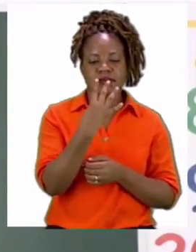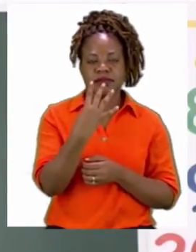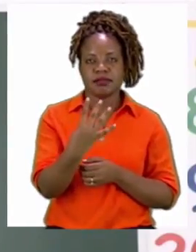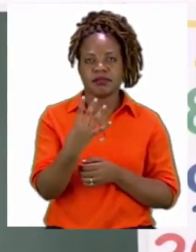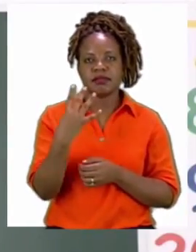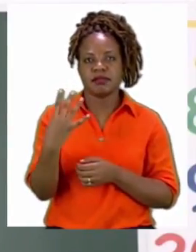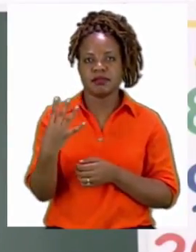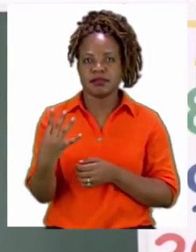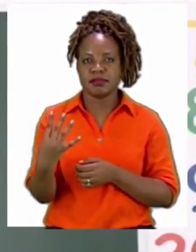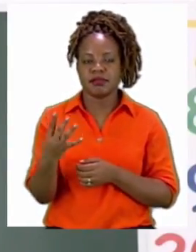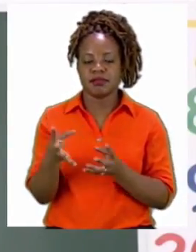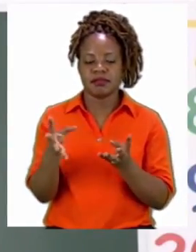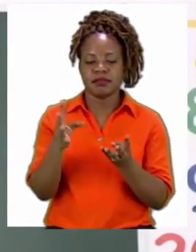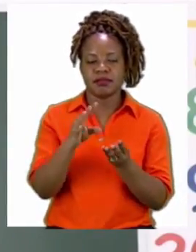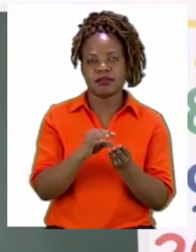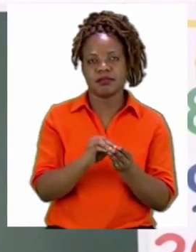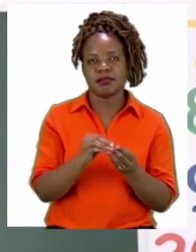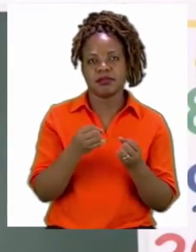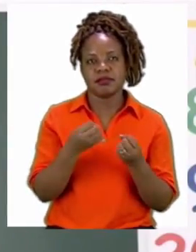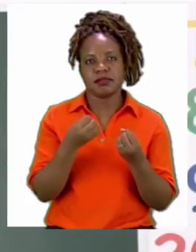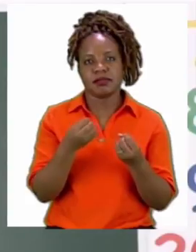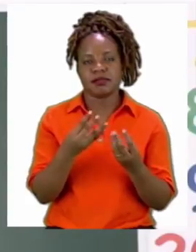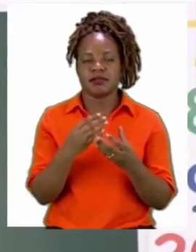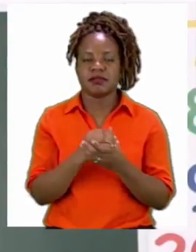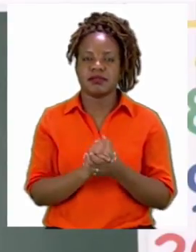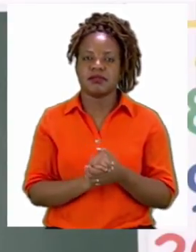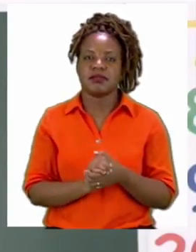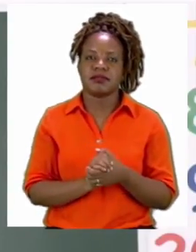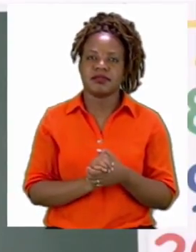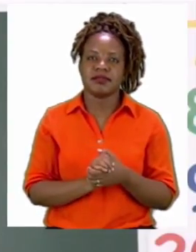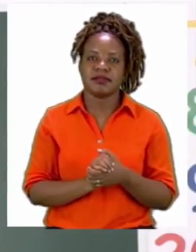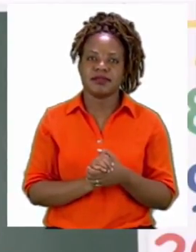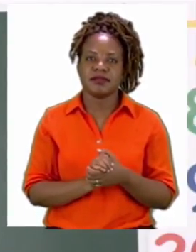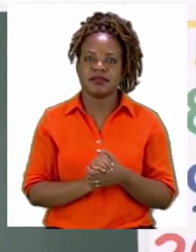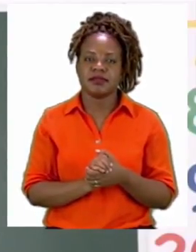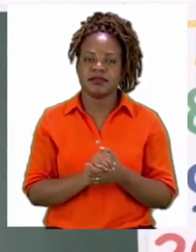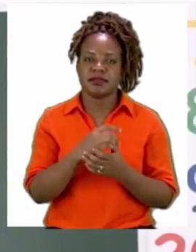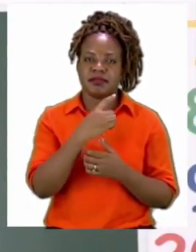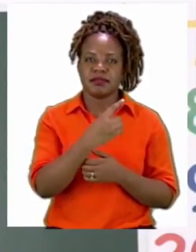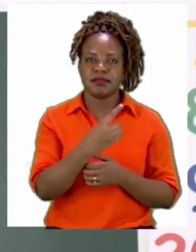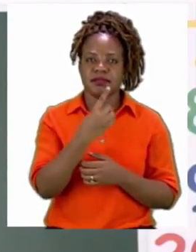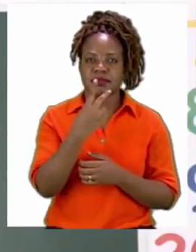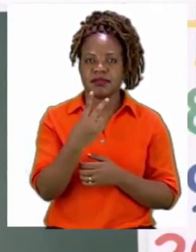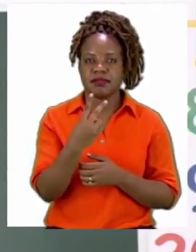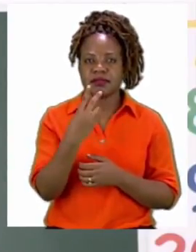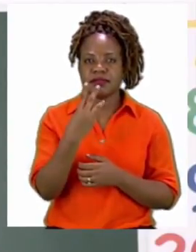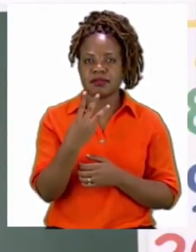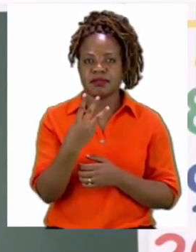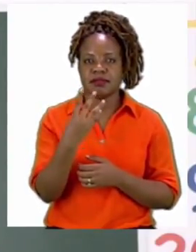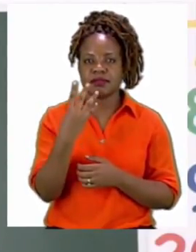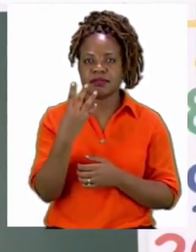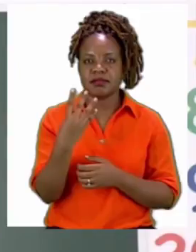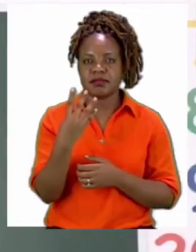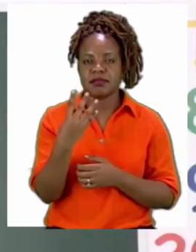of the sets. And now we add them together. 1, 2,